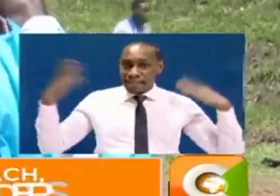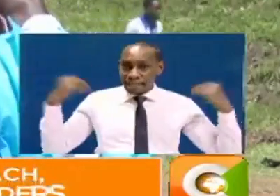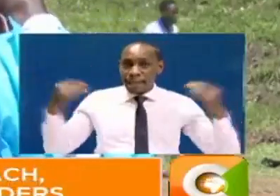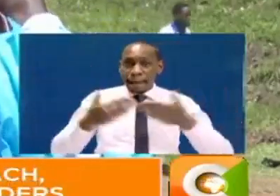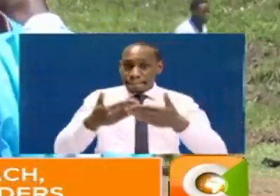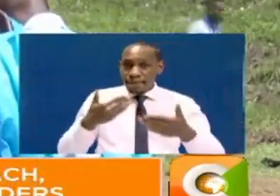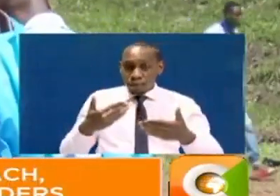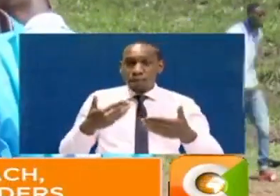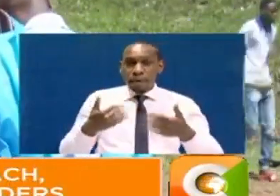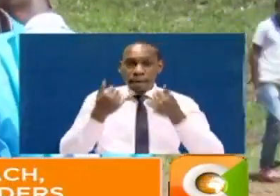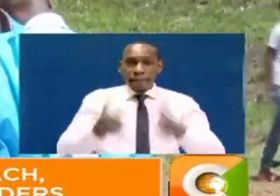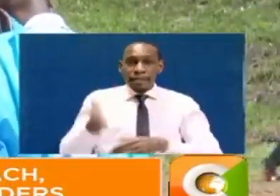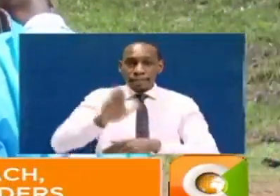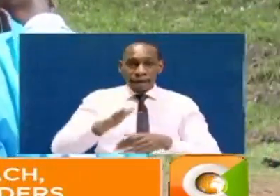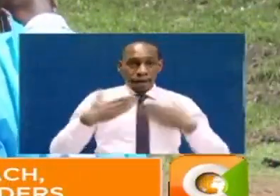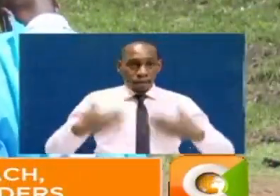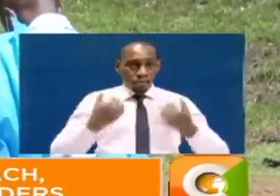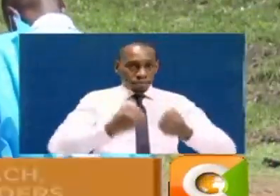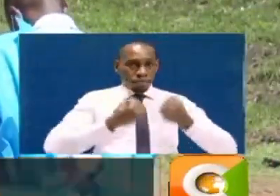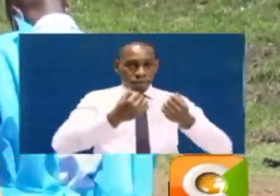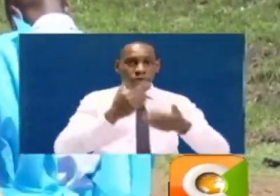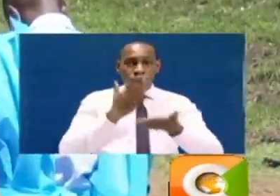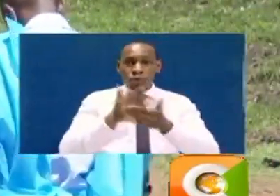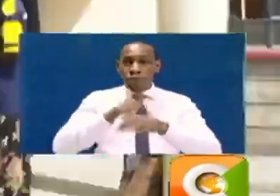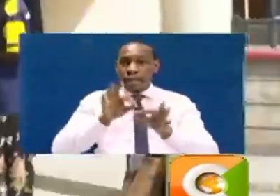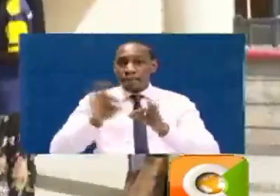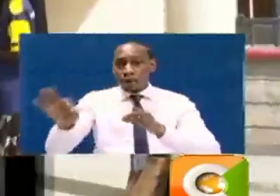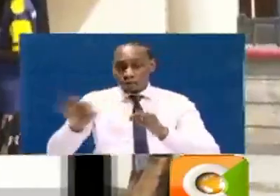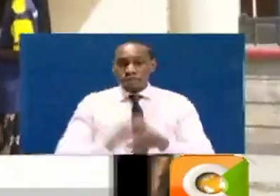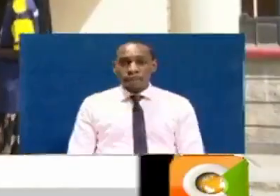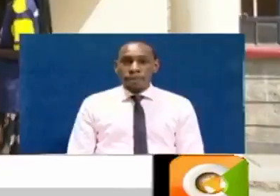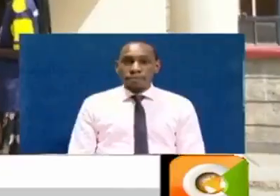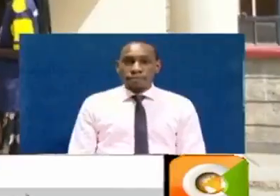kabla ulete players wako back in shape, inateka longer period like pre-season. Yeah.